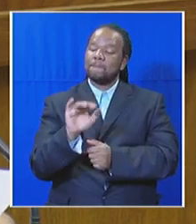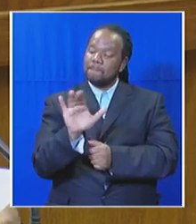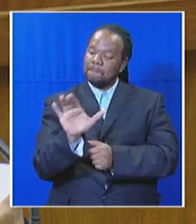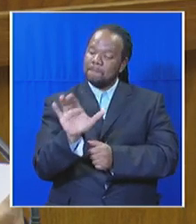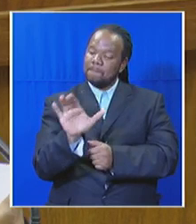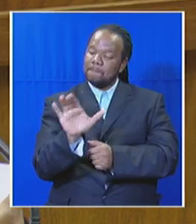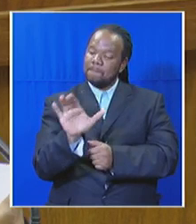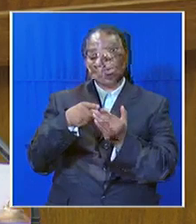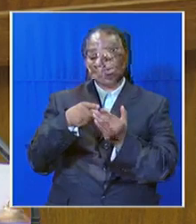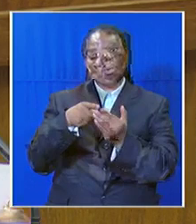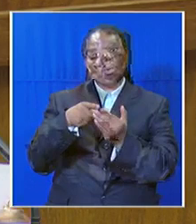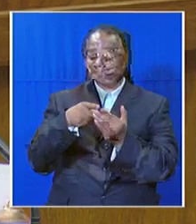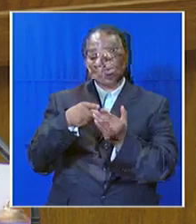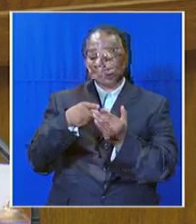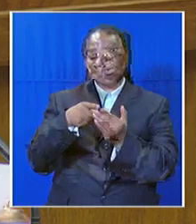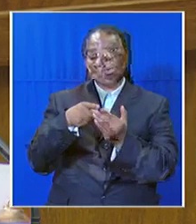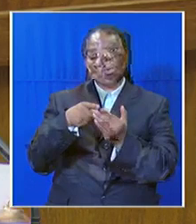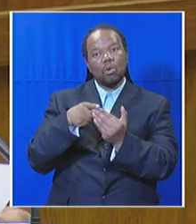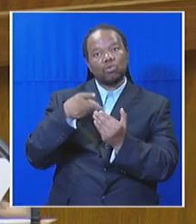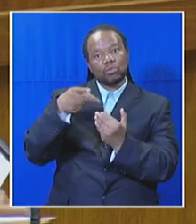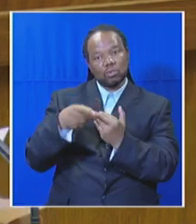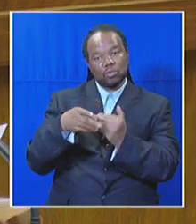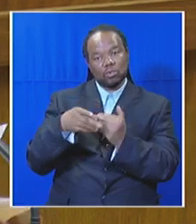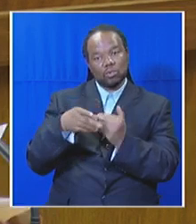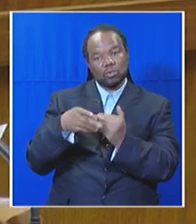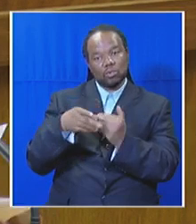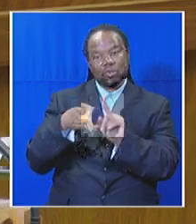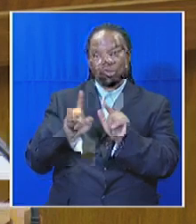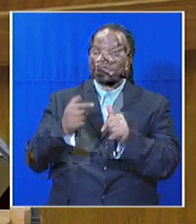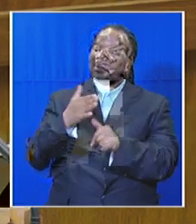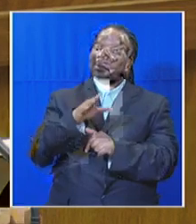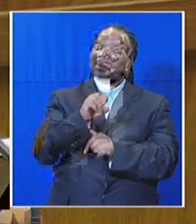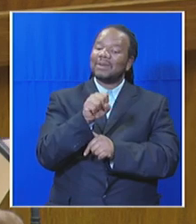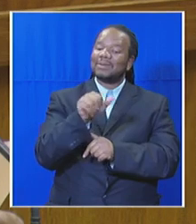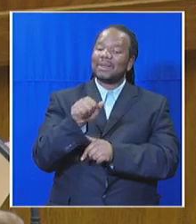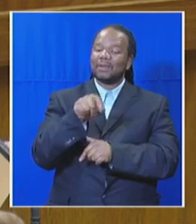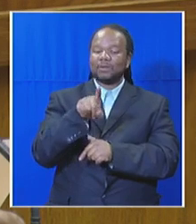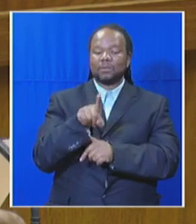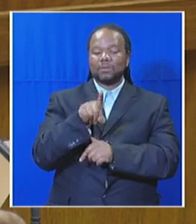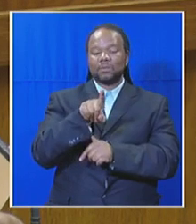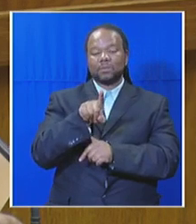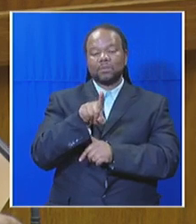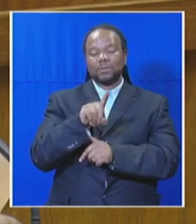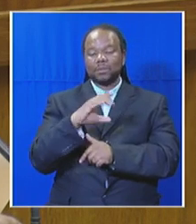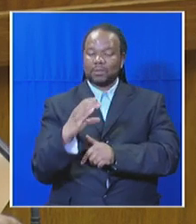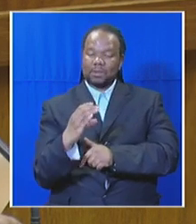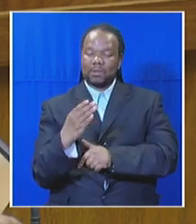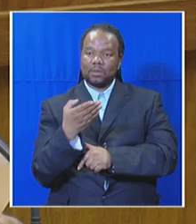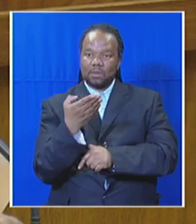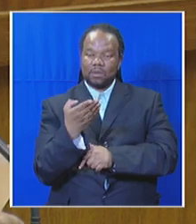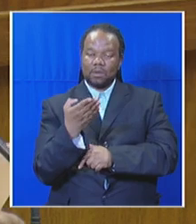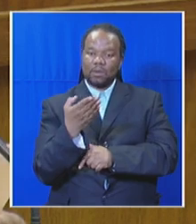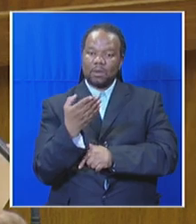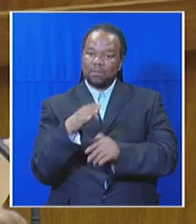SADC Regionalization Strategy, which to the broader